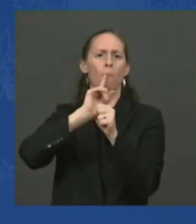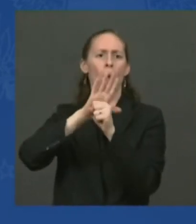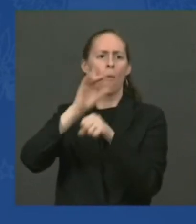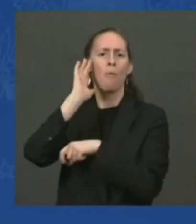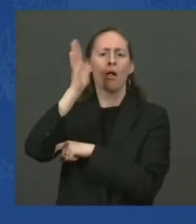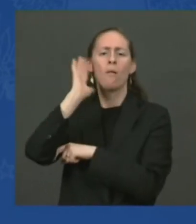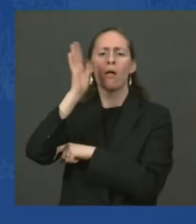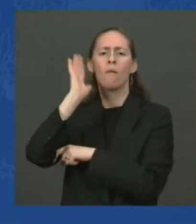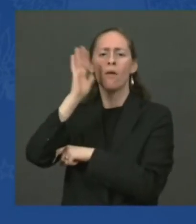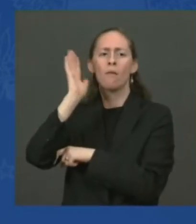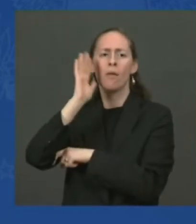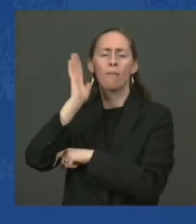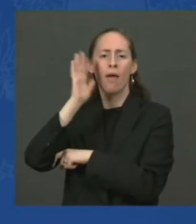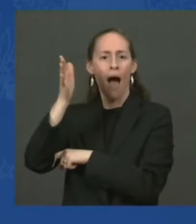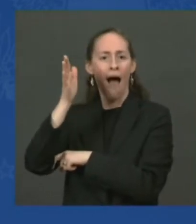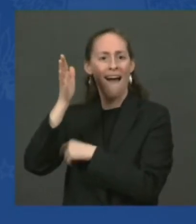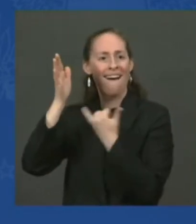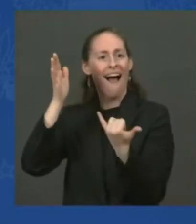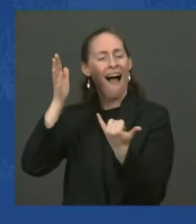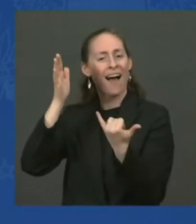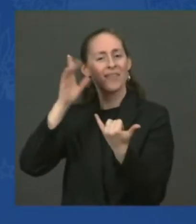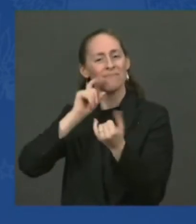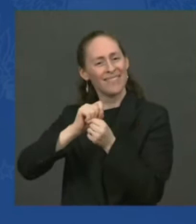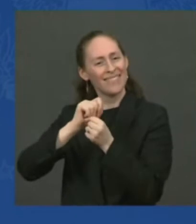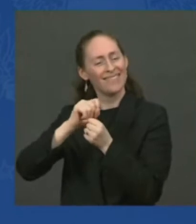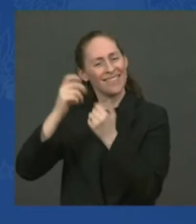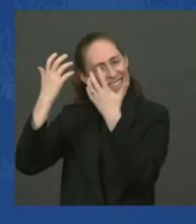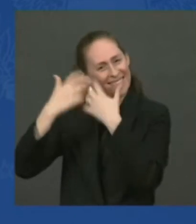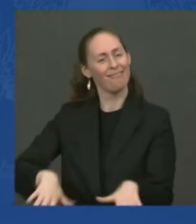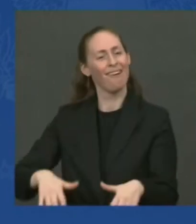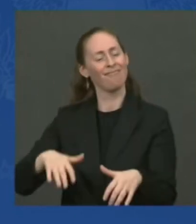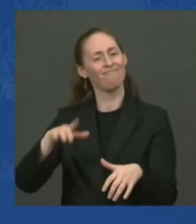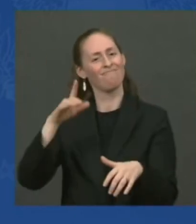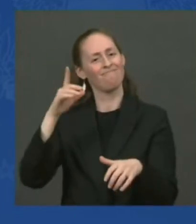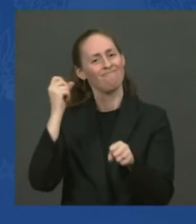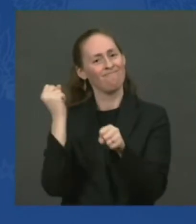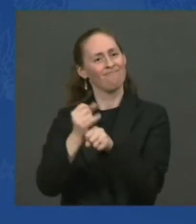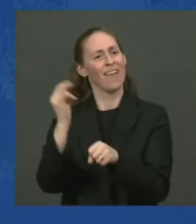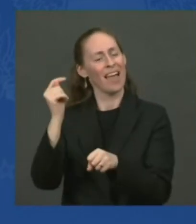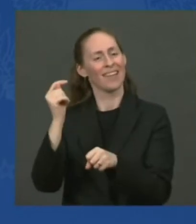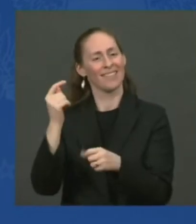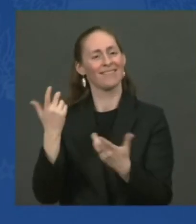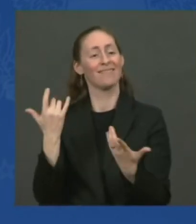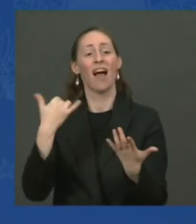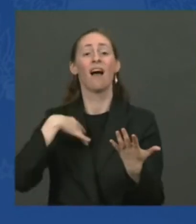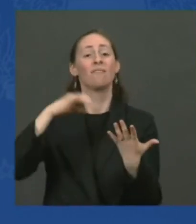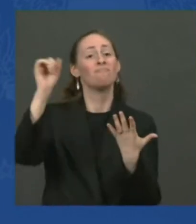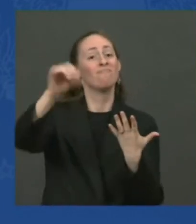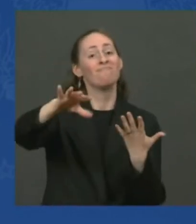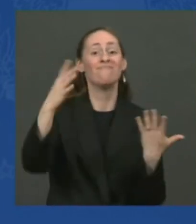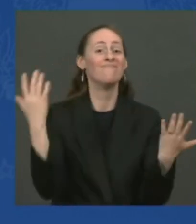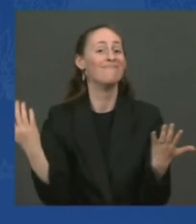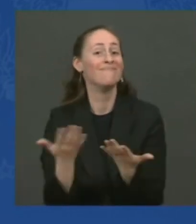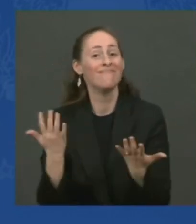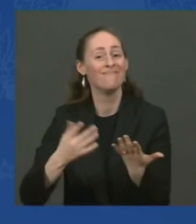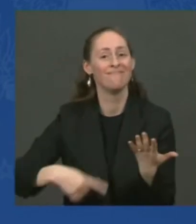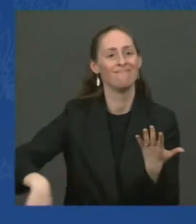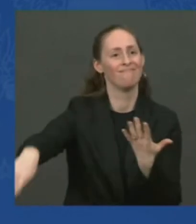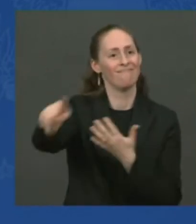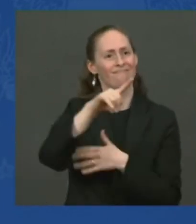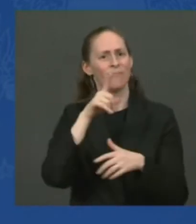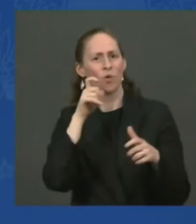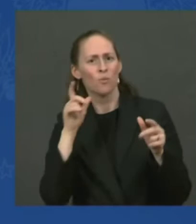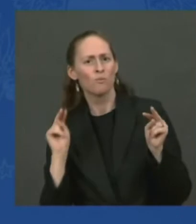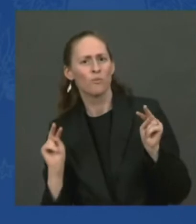we're finally getting this done. So my message to the American people is this: America's